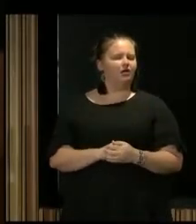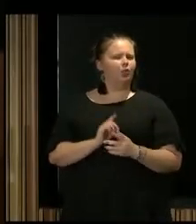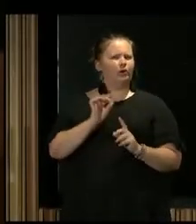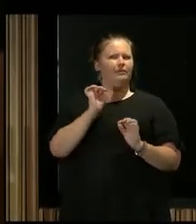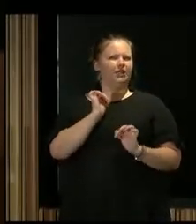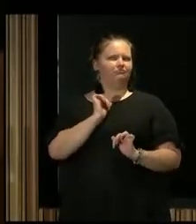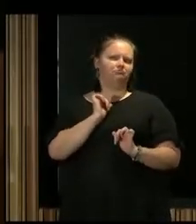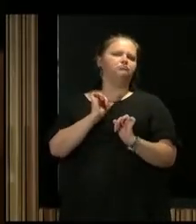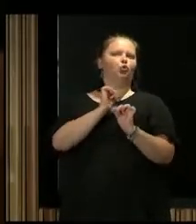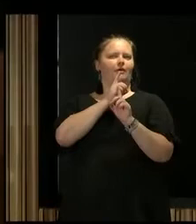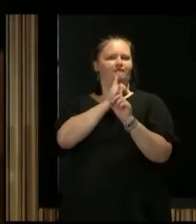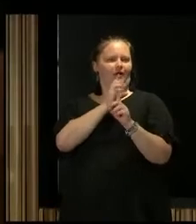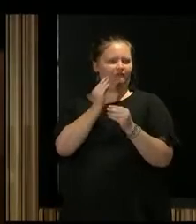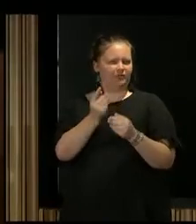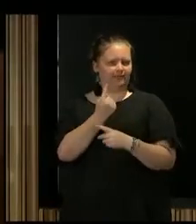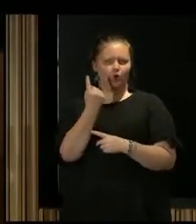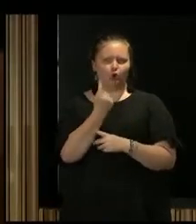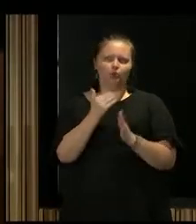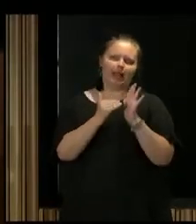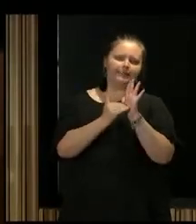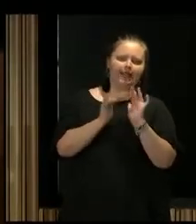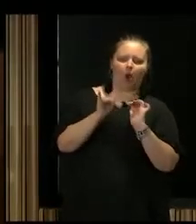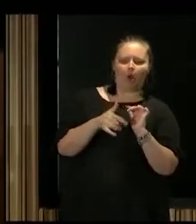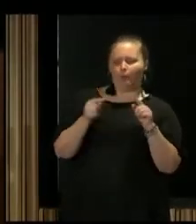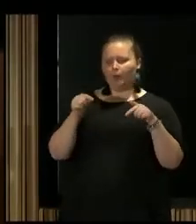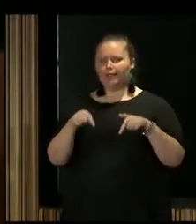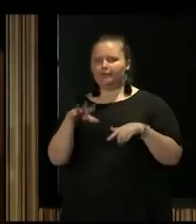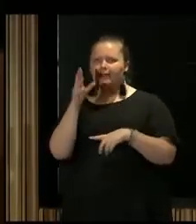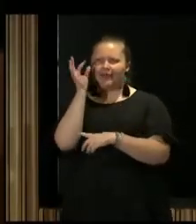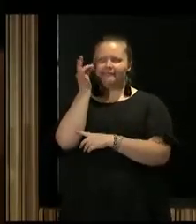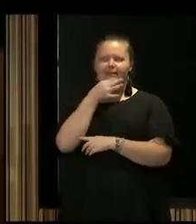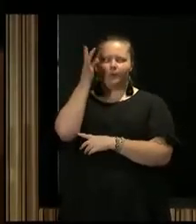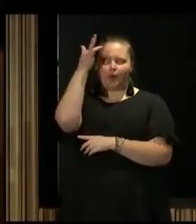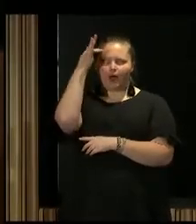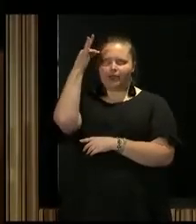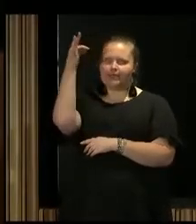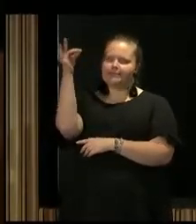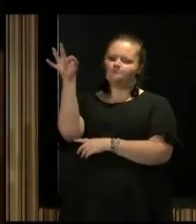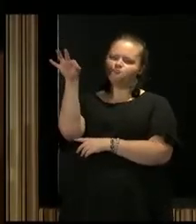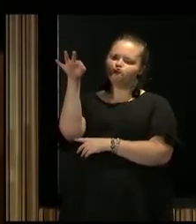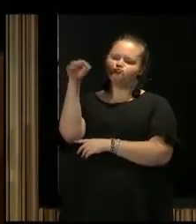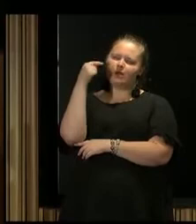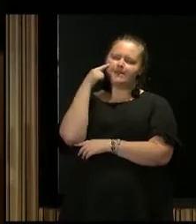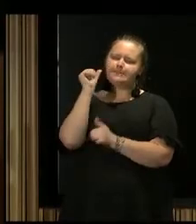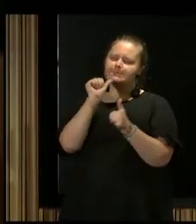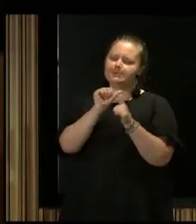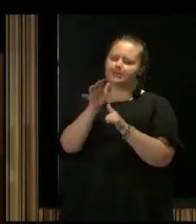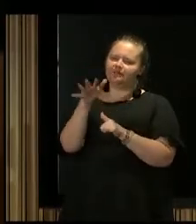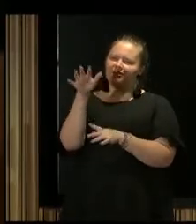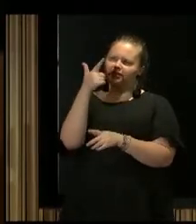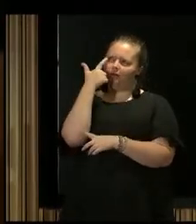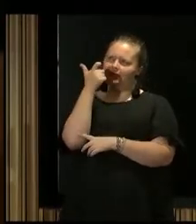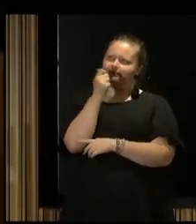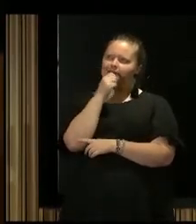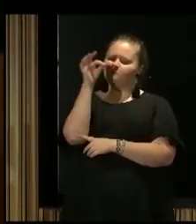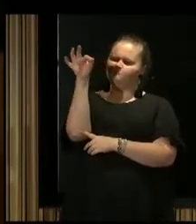what would be advice to someone that might be sitting at home or here with an idea they think is fantastic, but perhaps